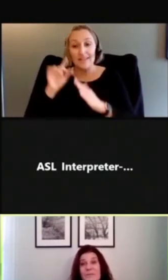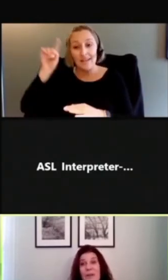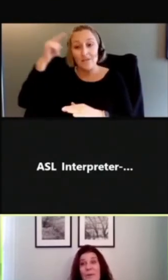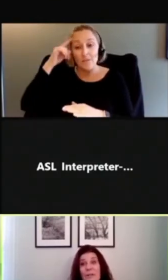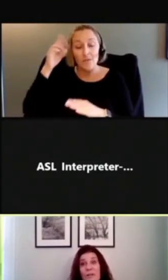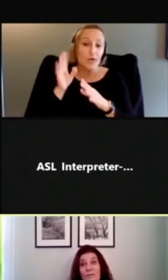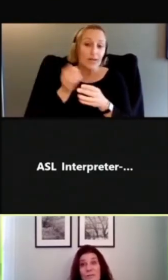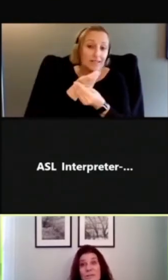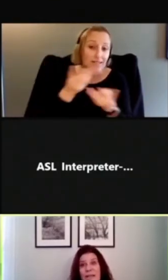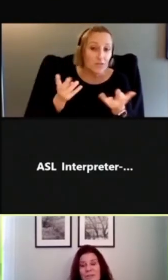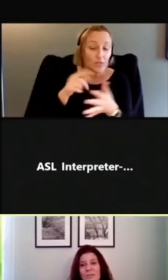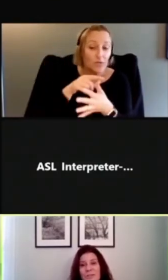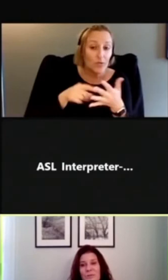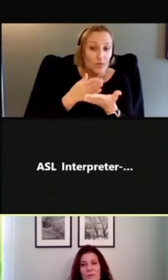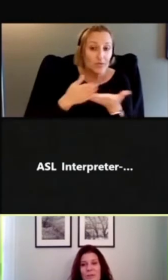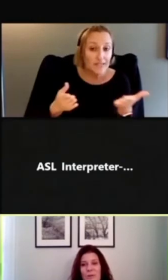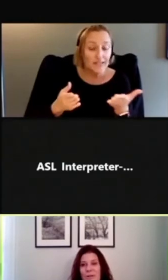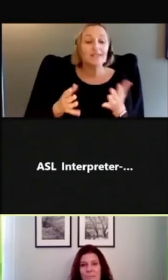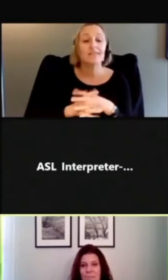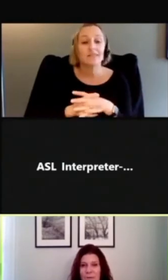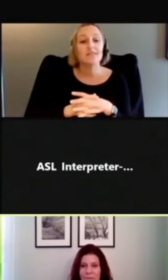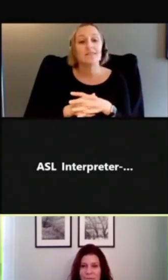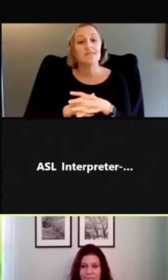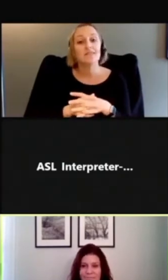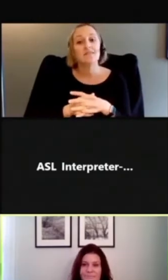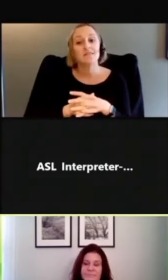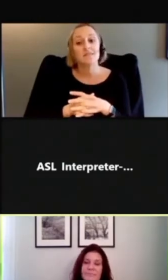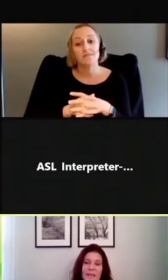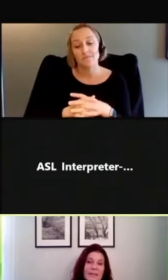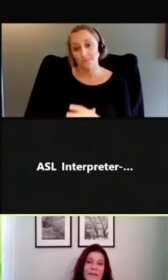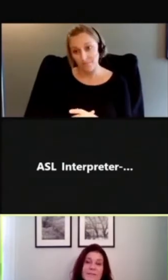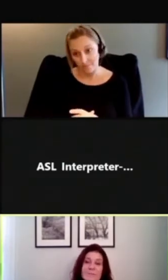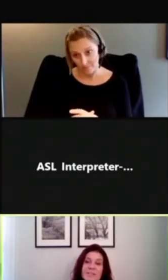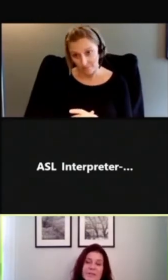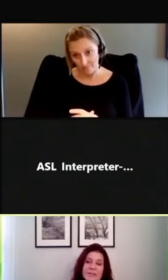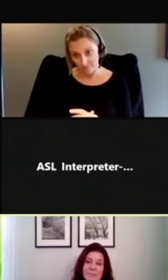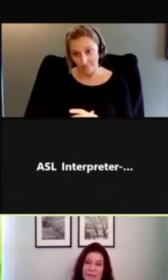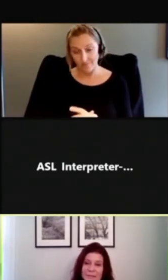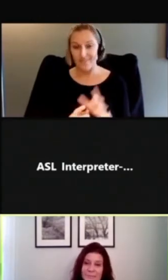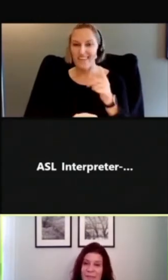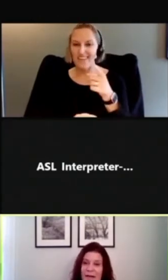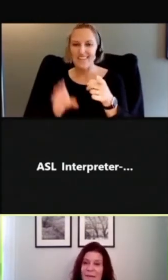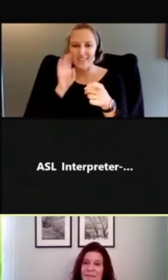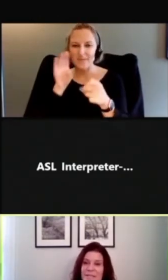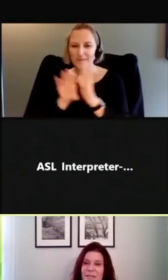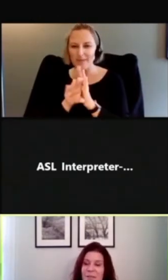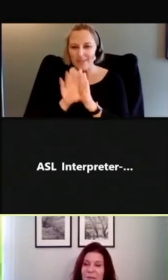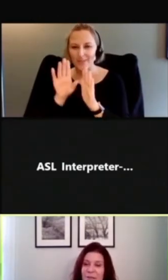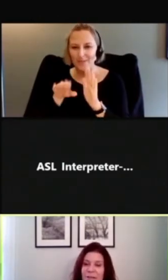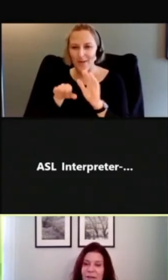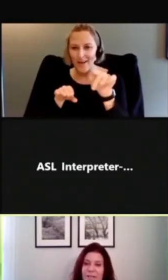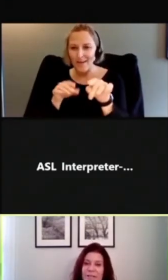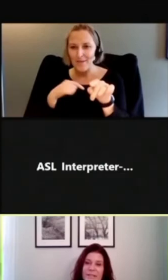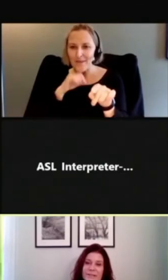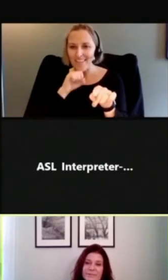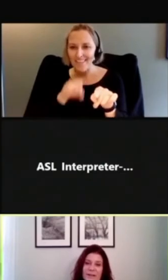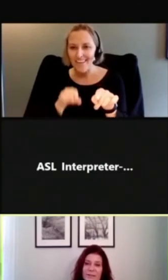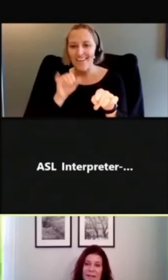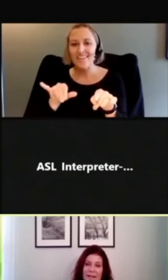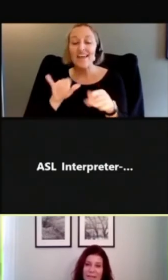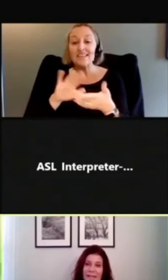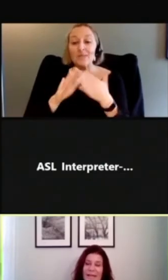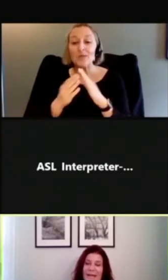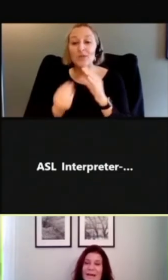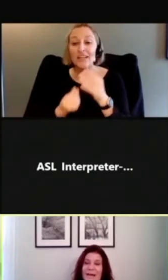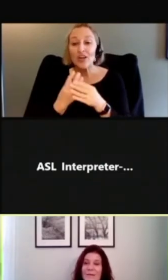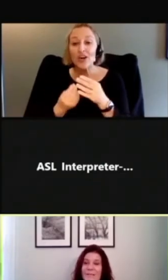on a larger scale to community members. I love this picture in the bottom. This is a community garden in